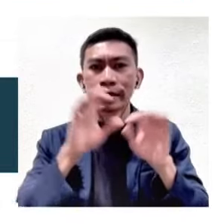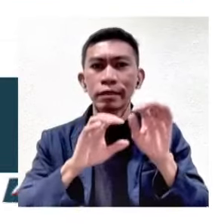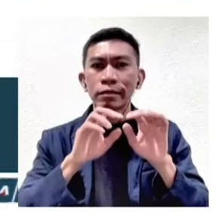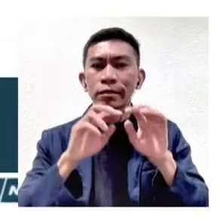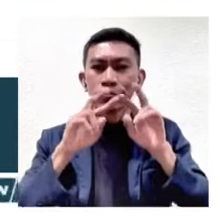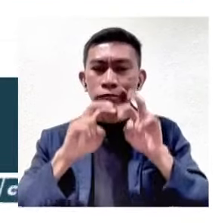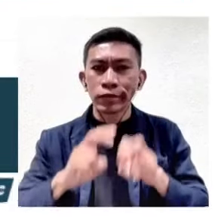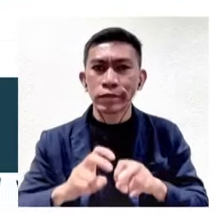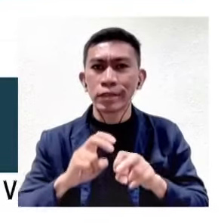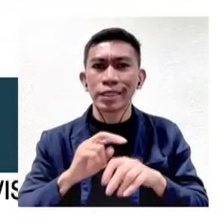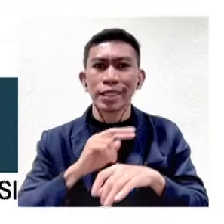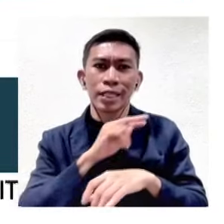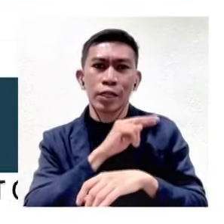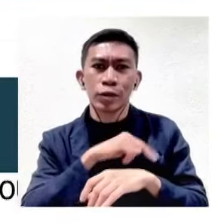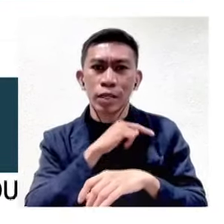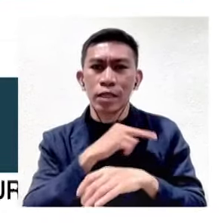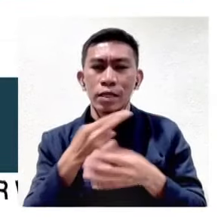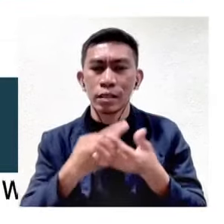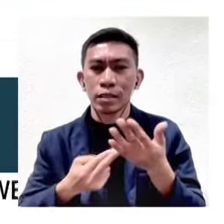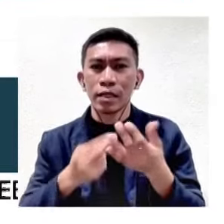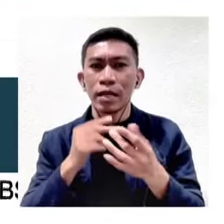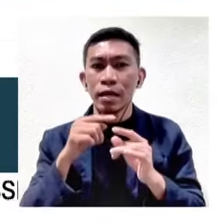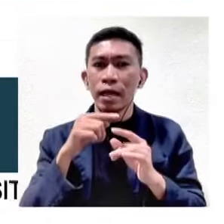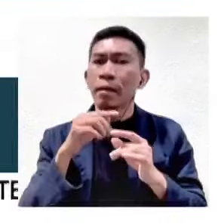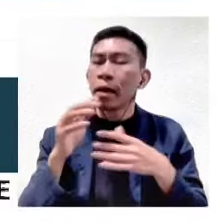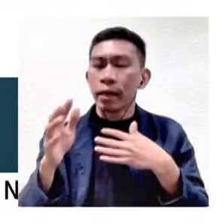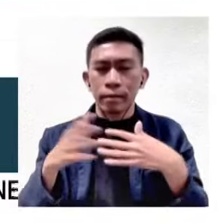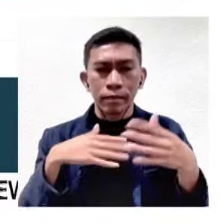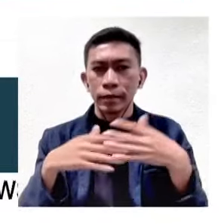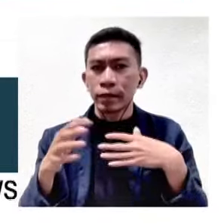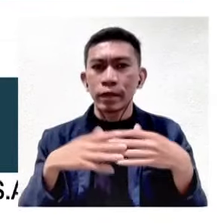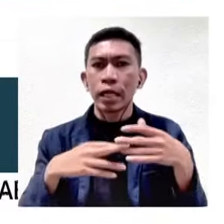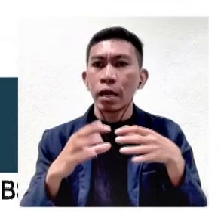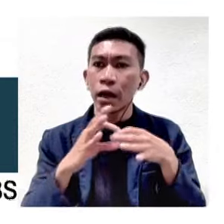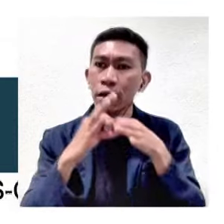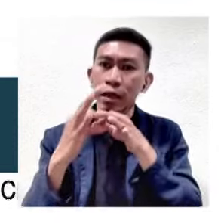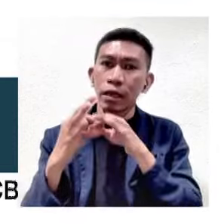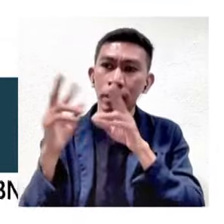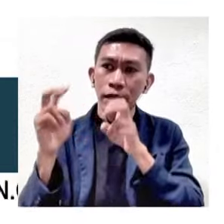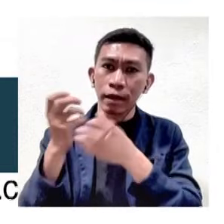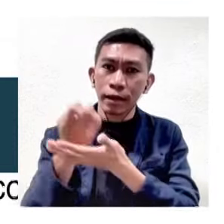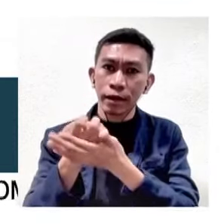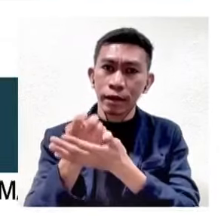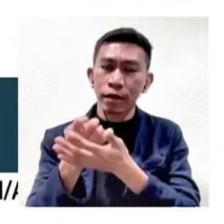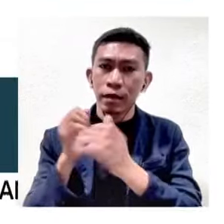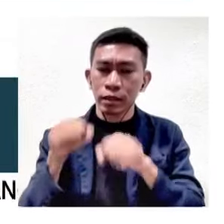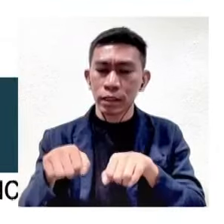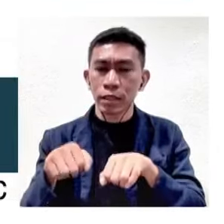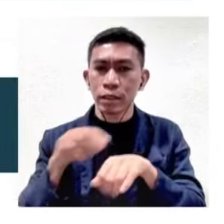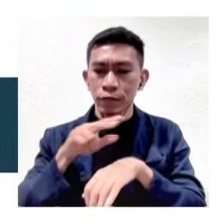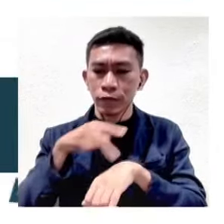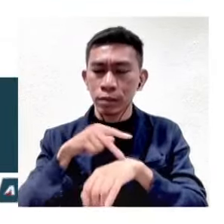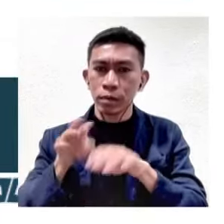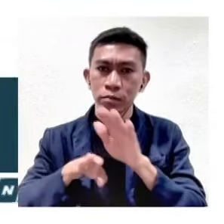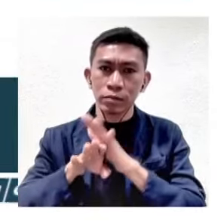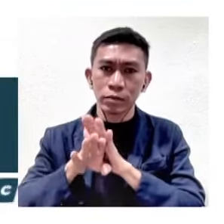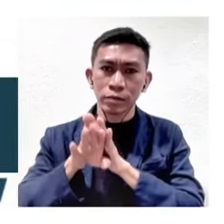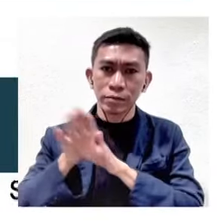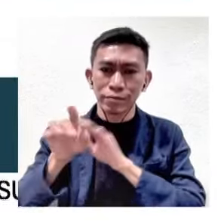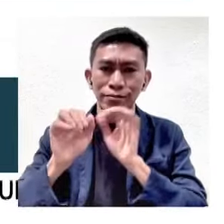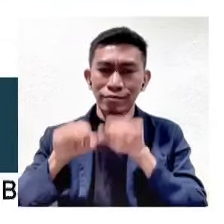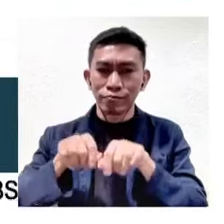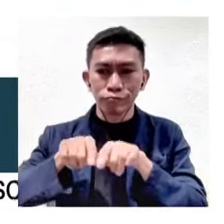Anything about the economy that would really make the Philippines competitive